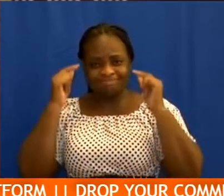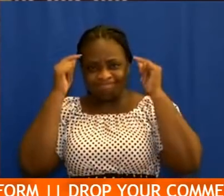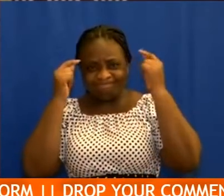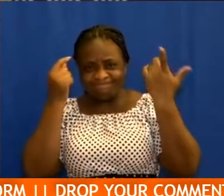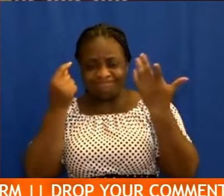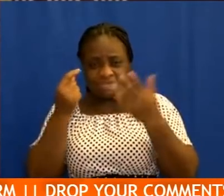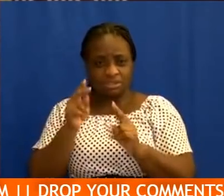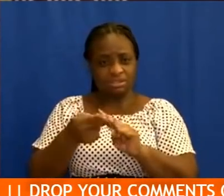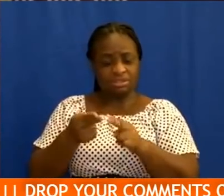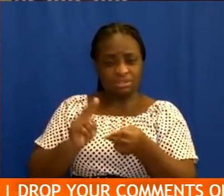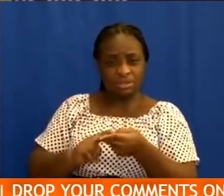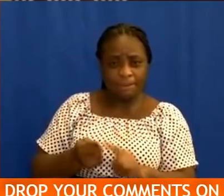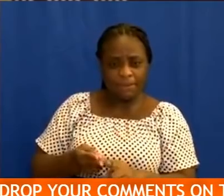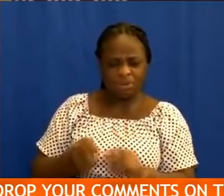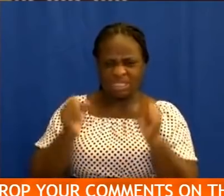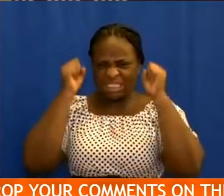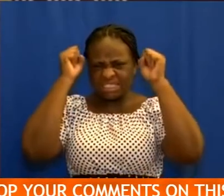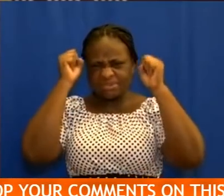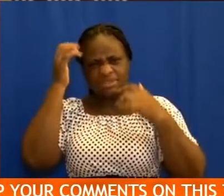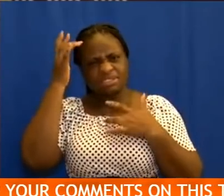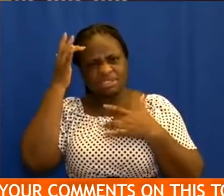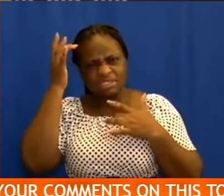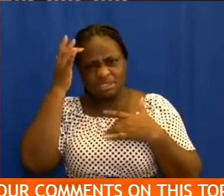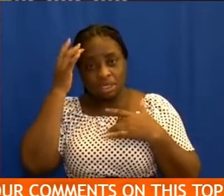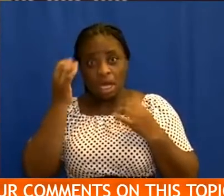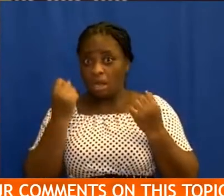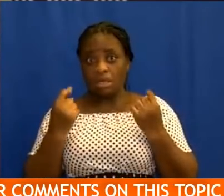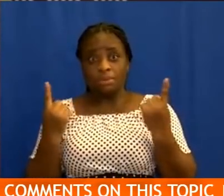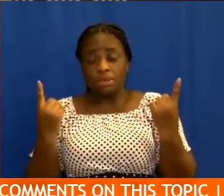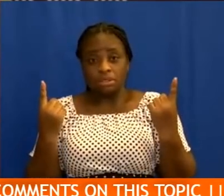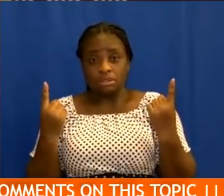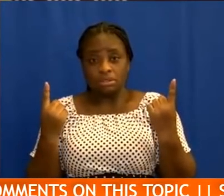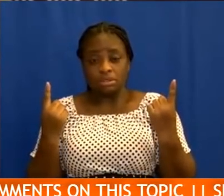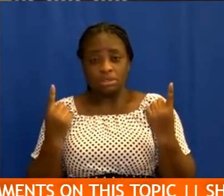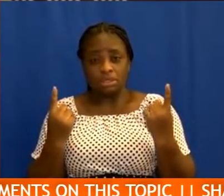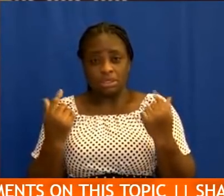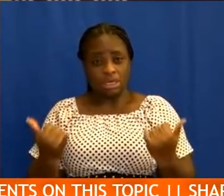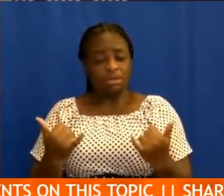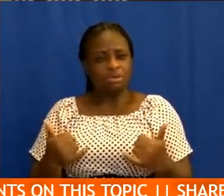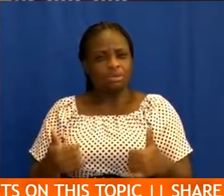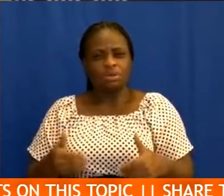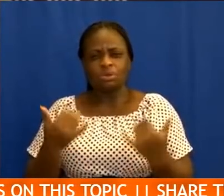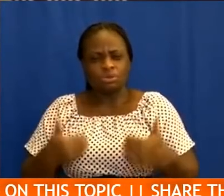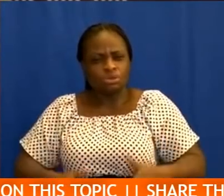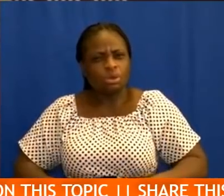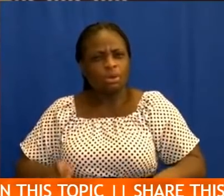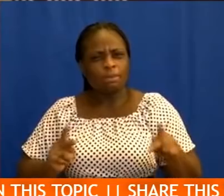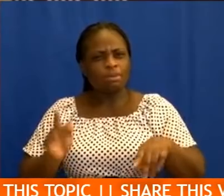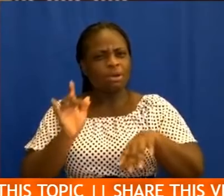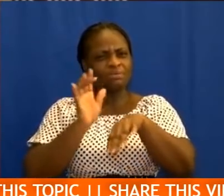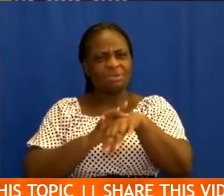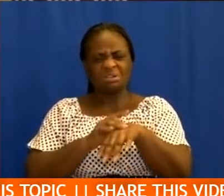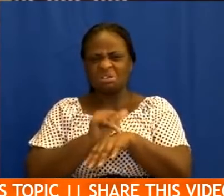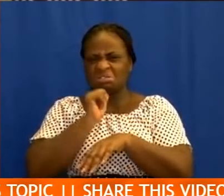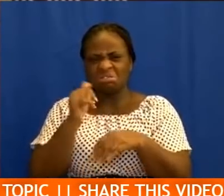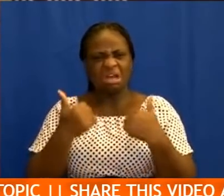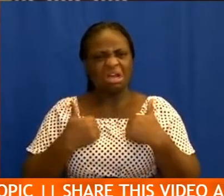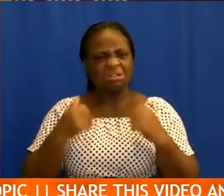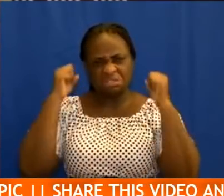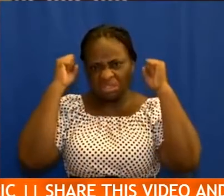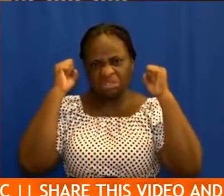of persons who are severely ill are surprisingly relatively youthful persons with no previous